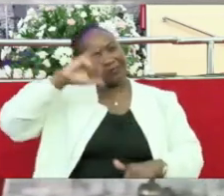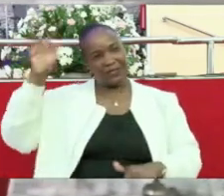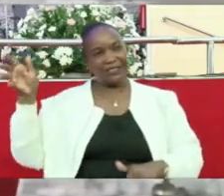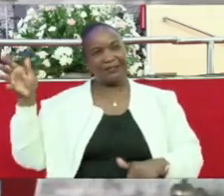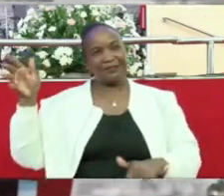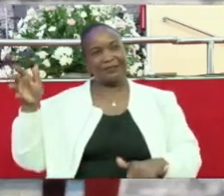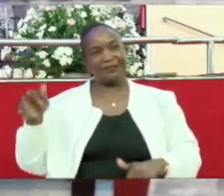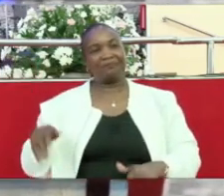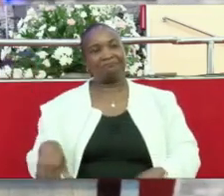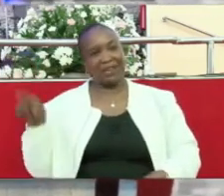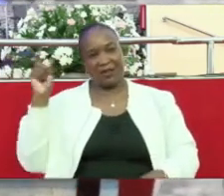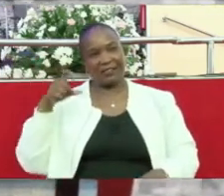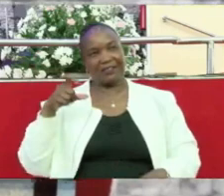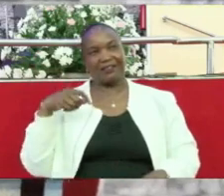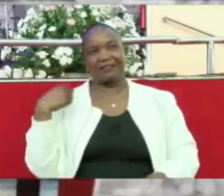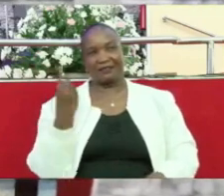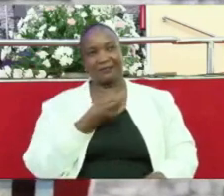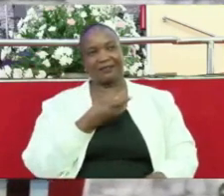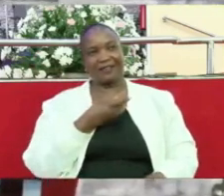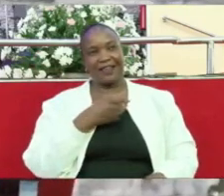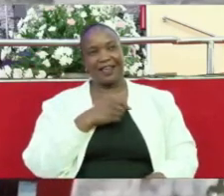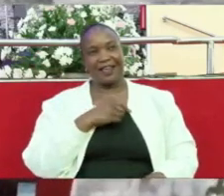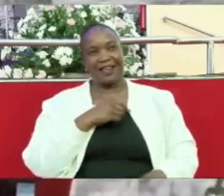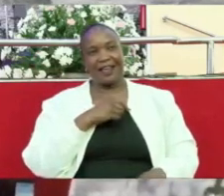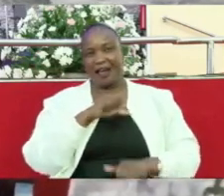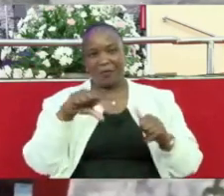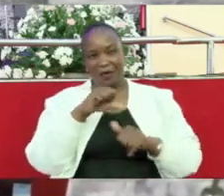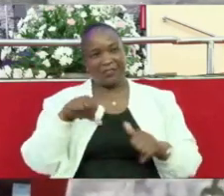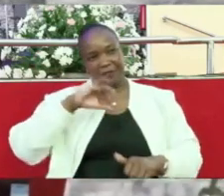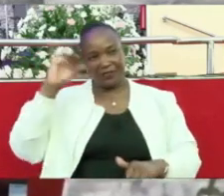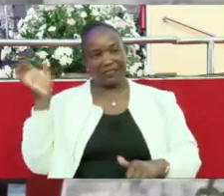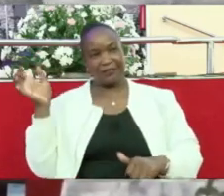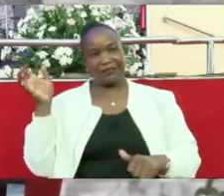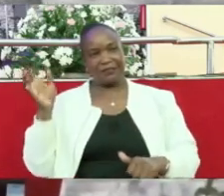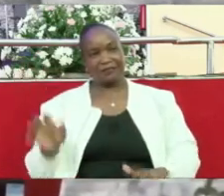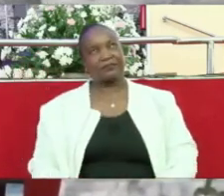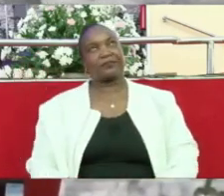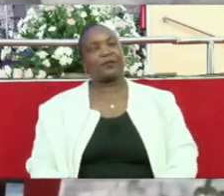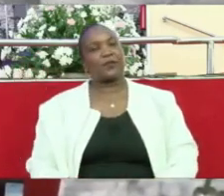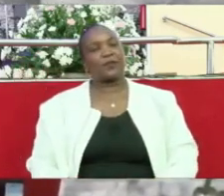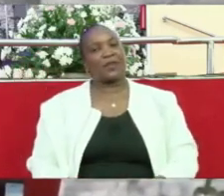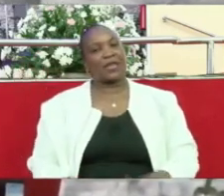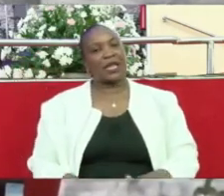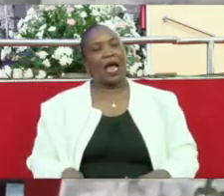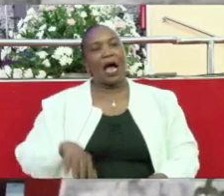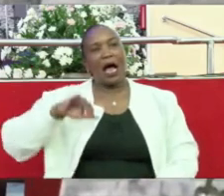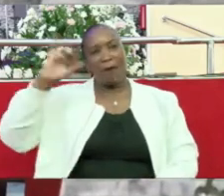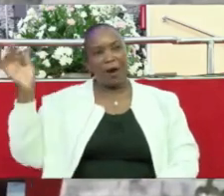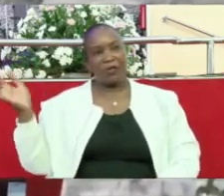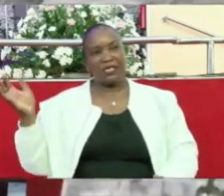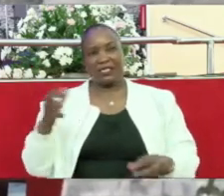imesimama mbele yako? A mountain is a natural mold of earth created by a fault. Mlima ni jambo